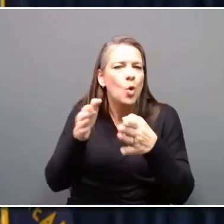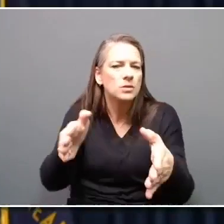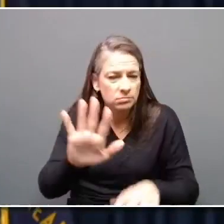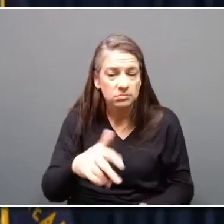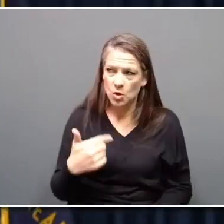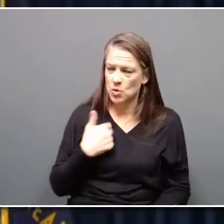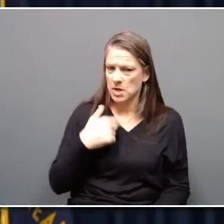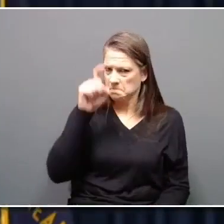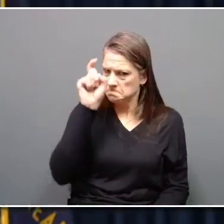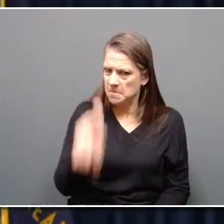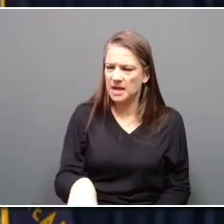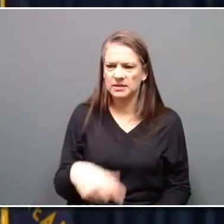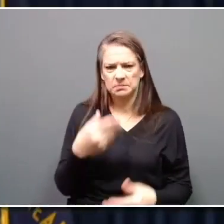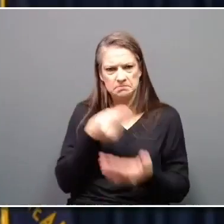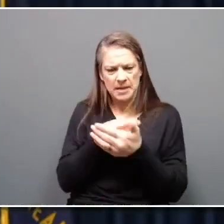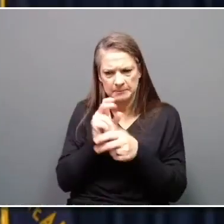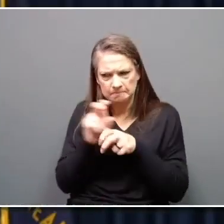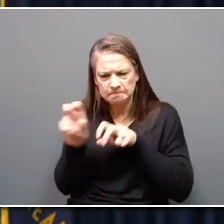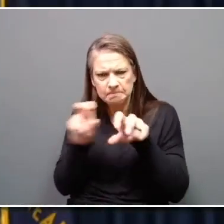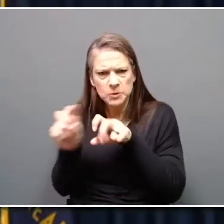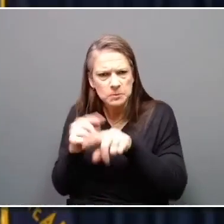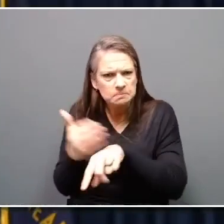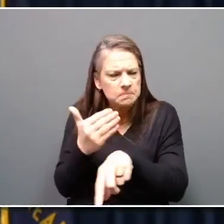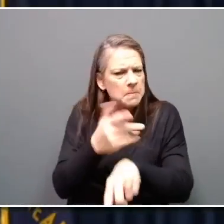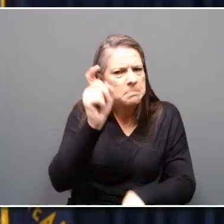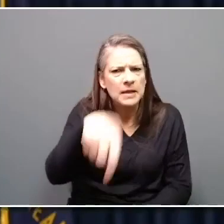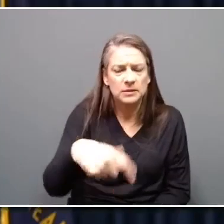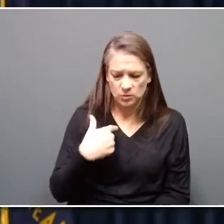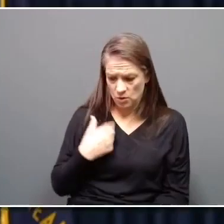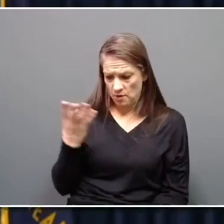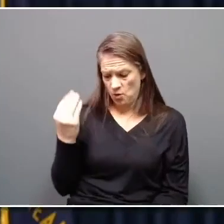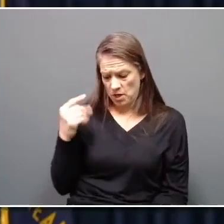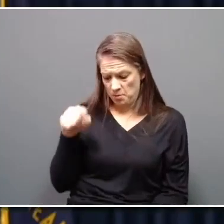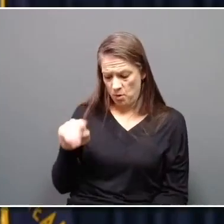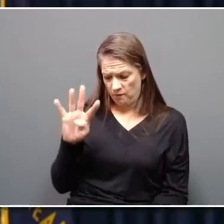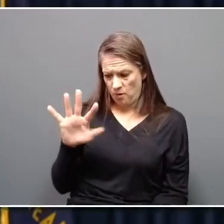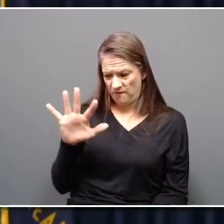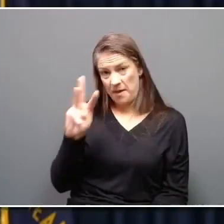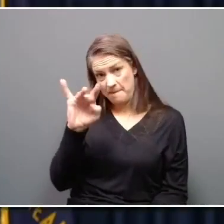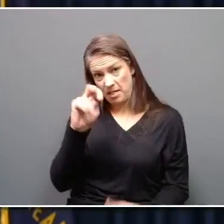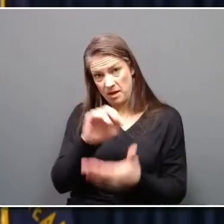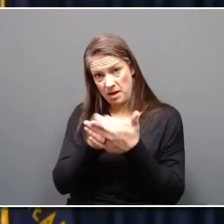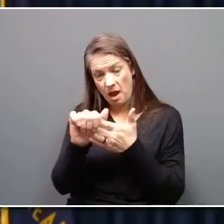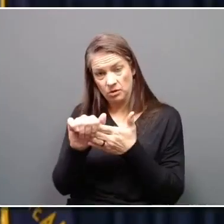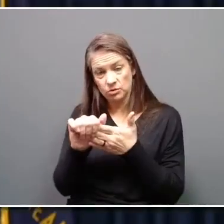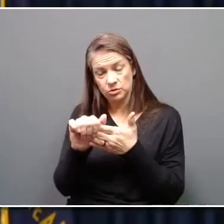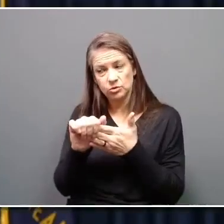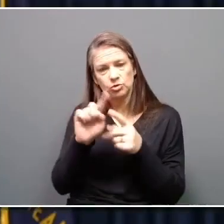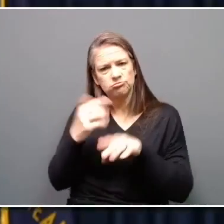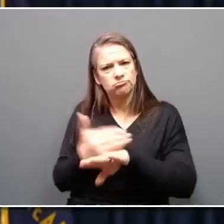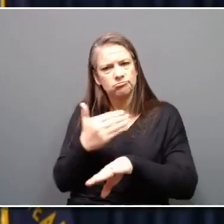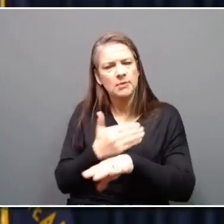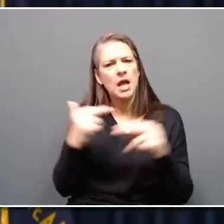investments to infrastructure along the way. That's why we invest $14.45 million in the biennium to enhance highway safety